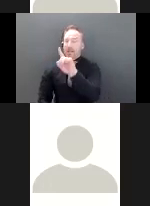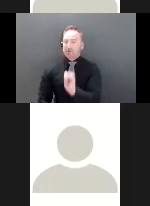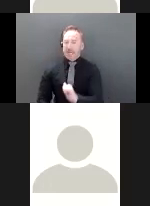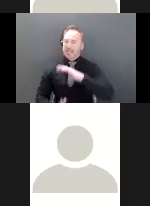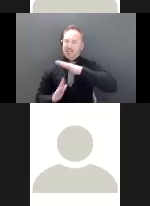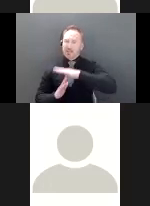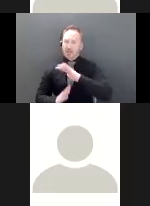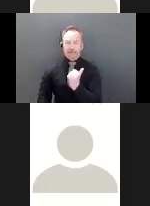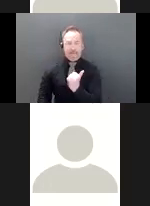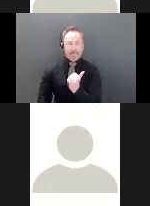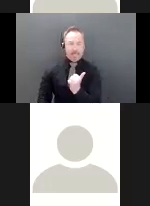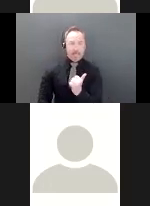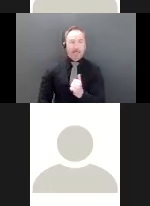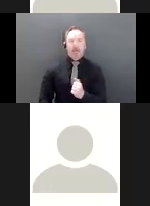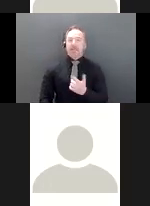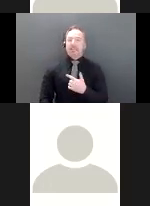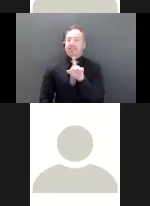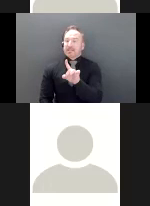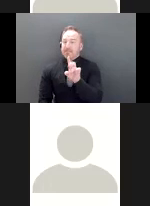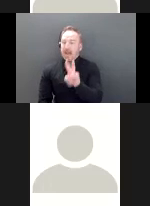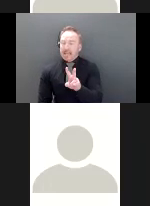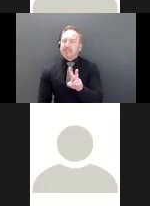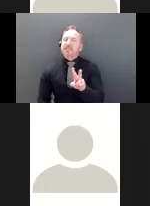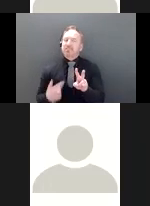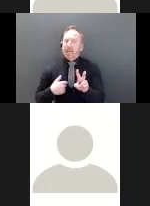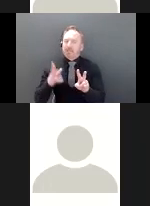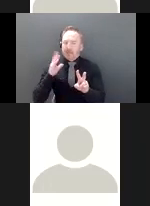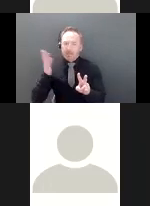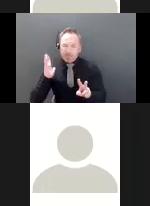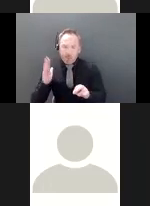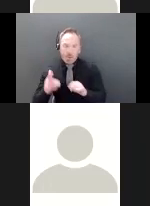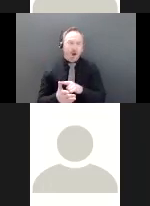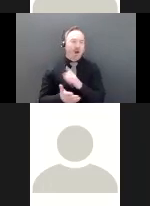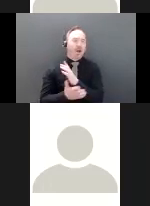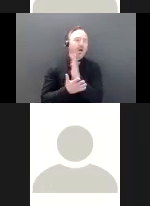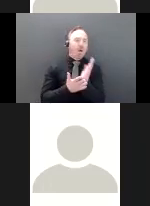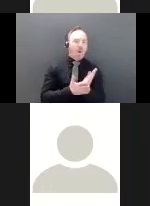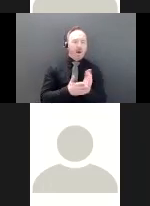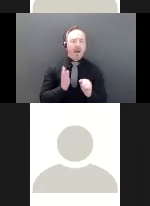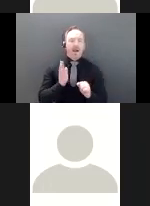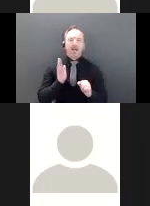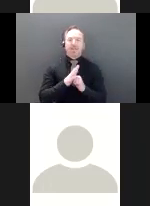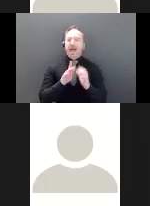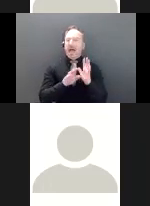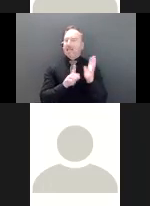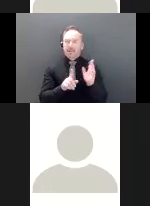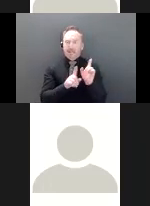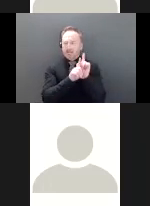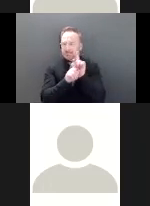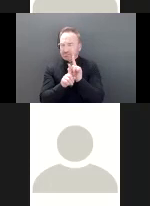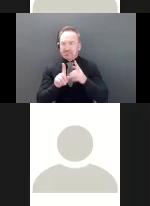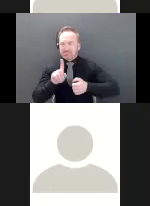domestic violence, actual or pending separation, the perpetrator's depressed, obsessive behavior displayed